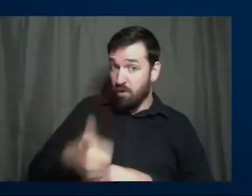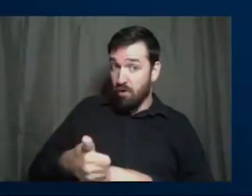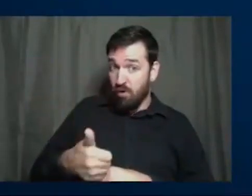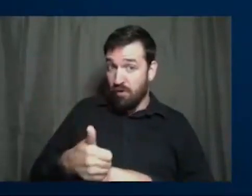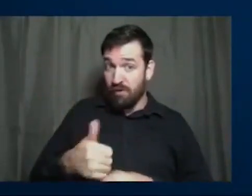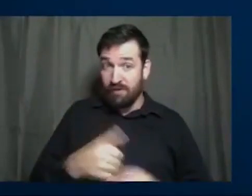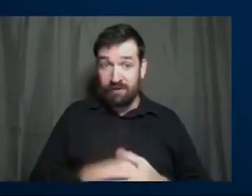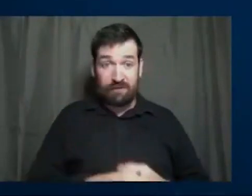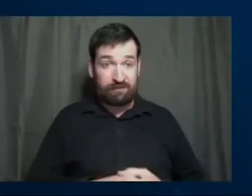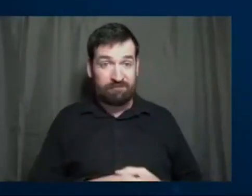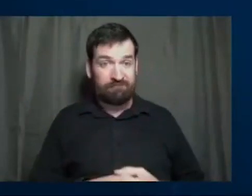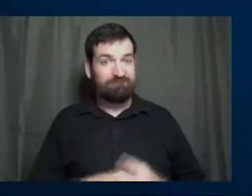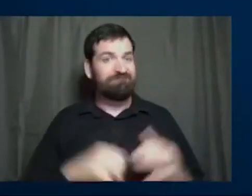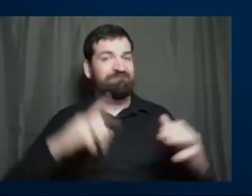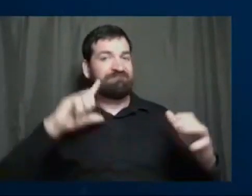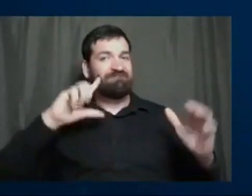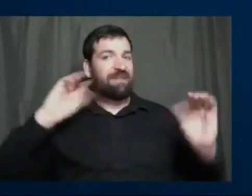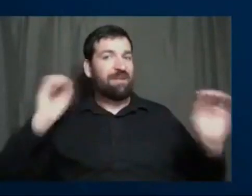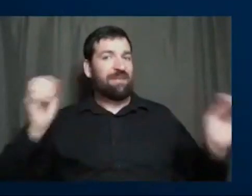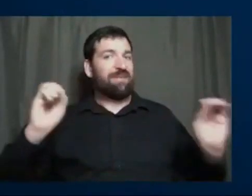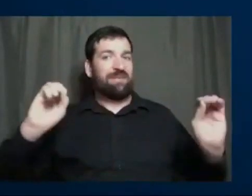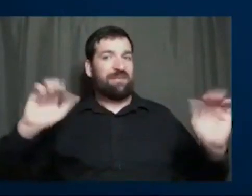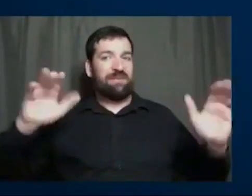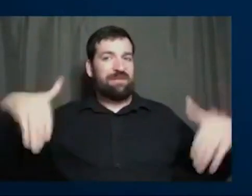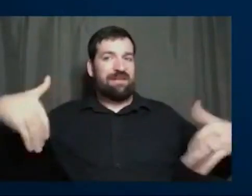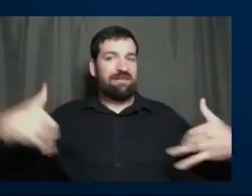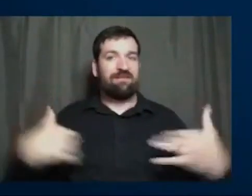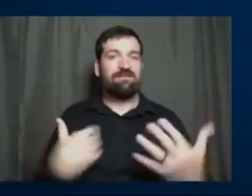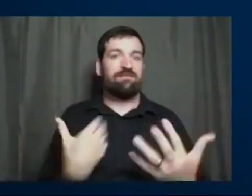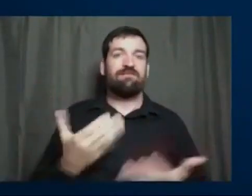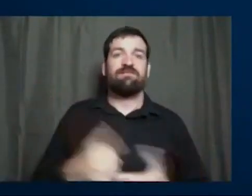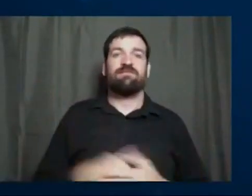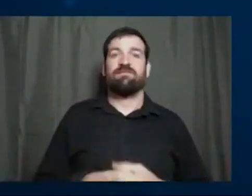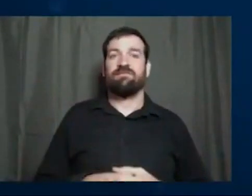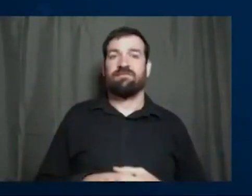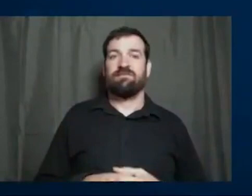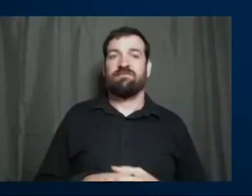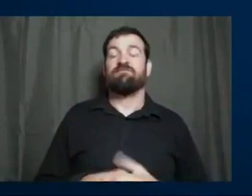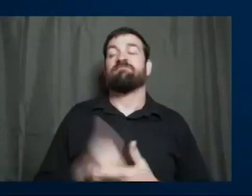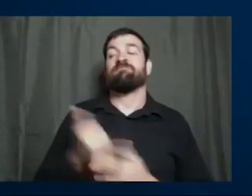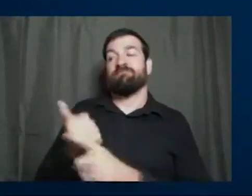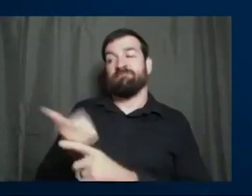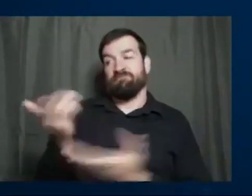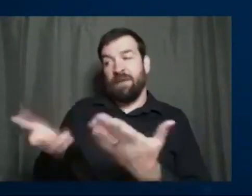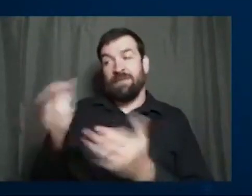Haven't heard. Haven't heard. Okay. So he